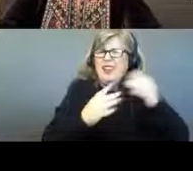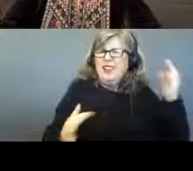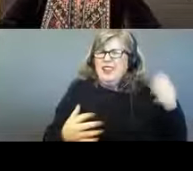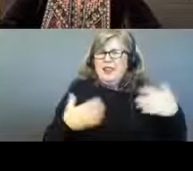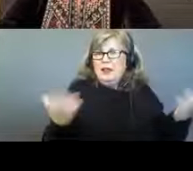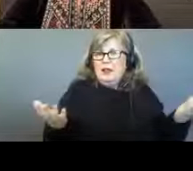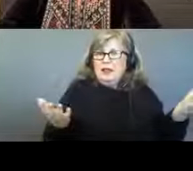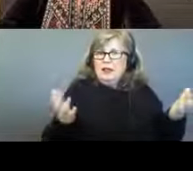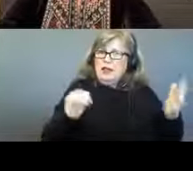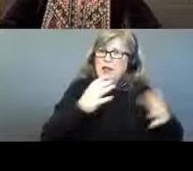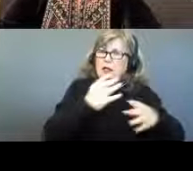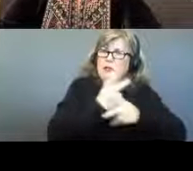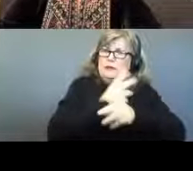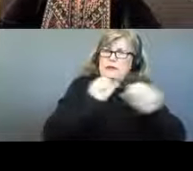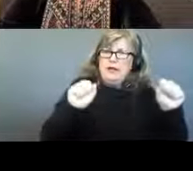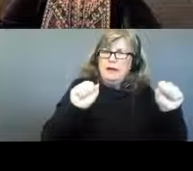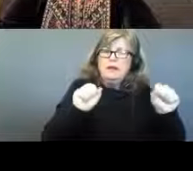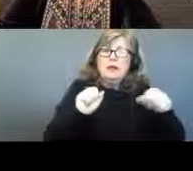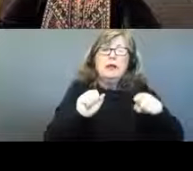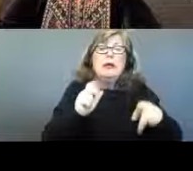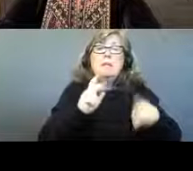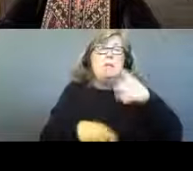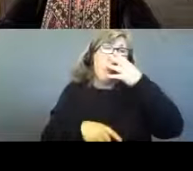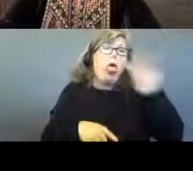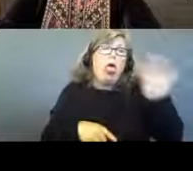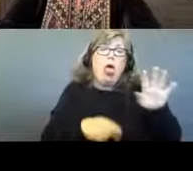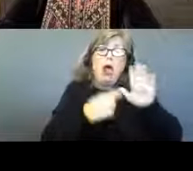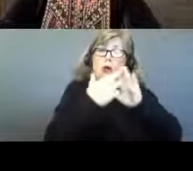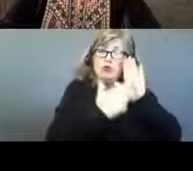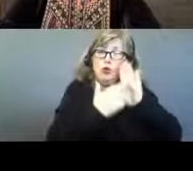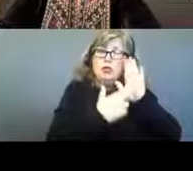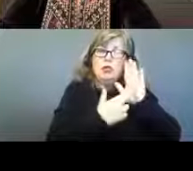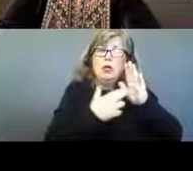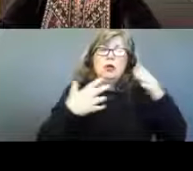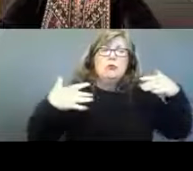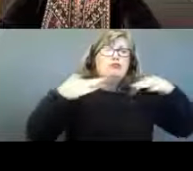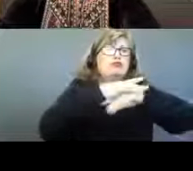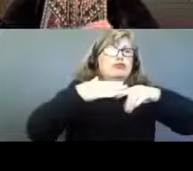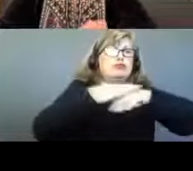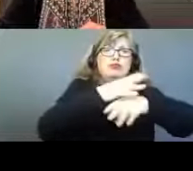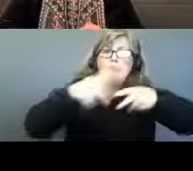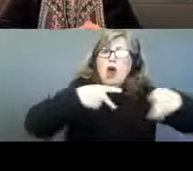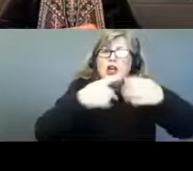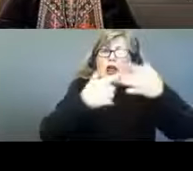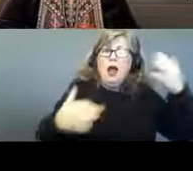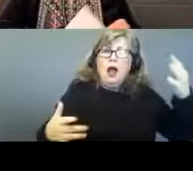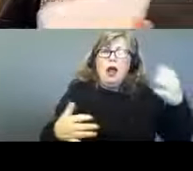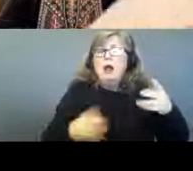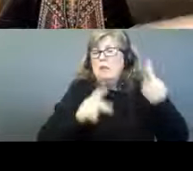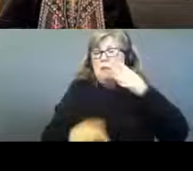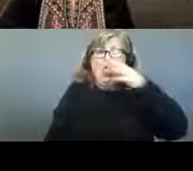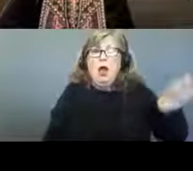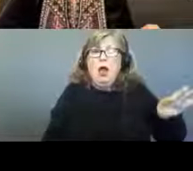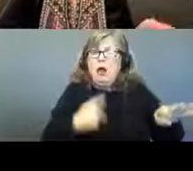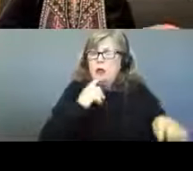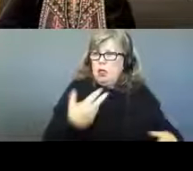directives that restrict social gatherings and thus knowingly contribute to the spread of the virus are startling in their self-centered lack